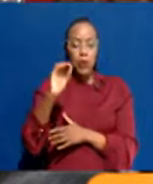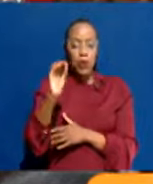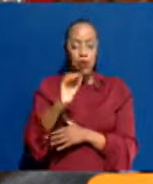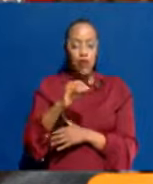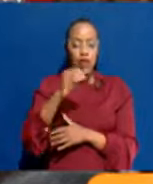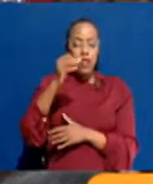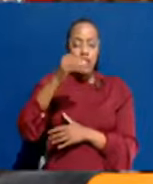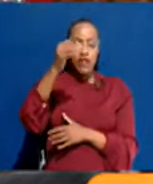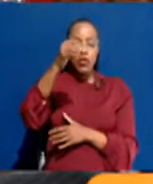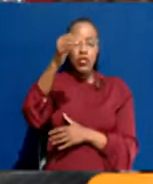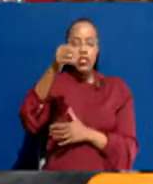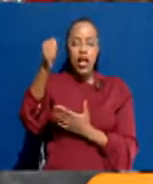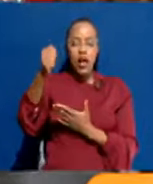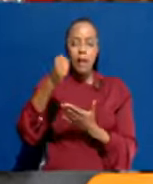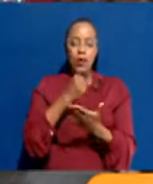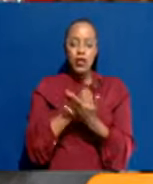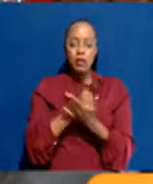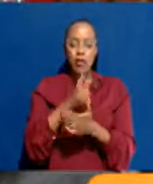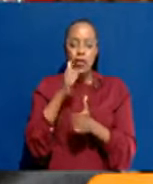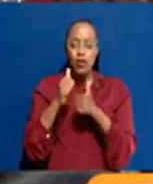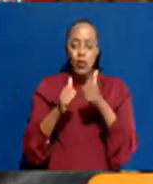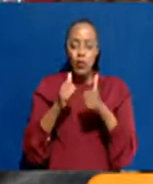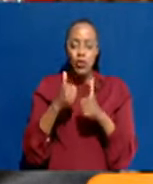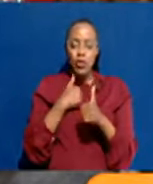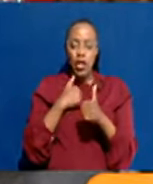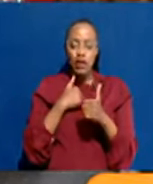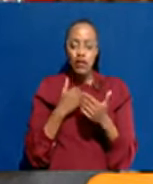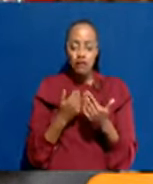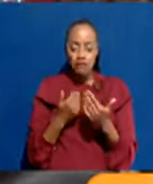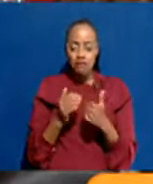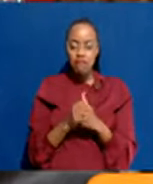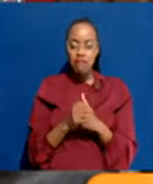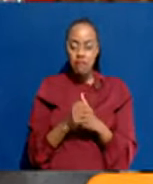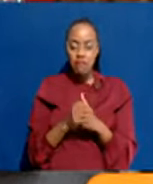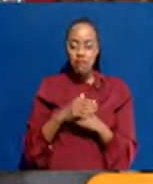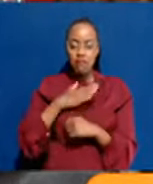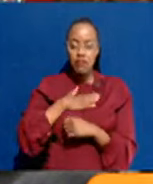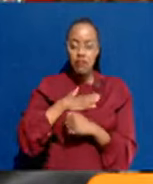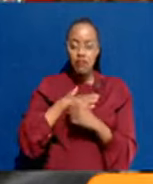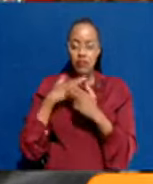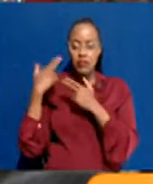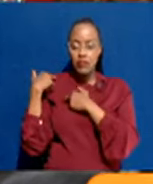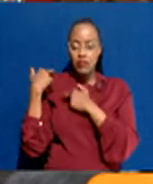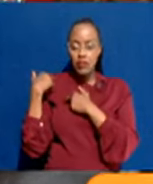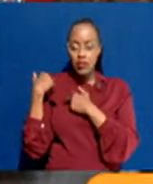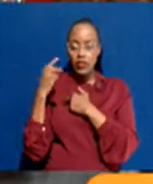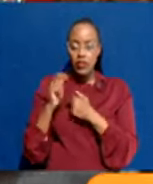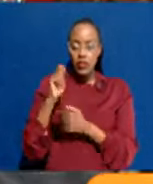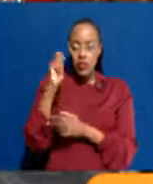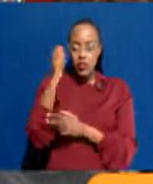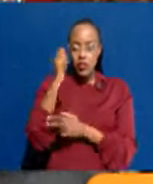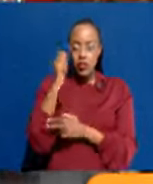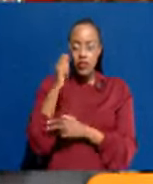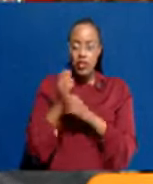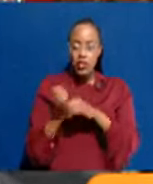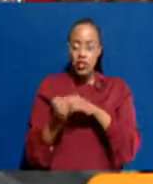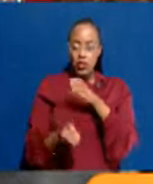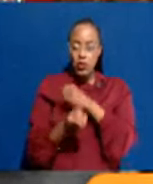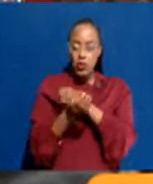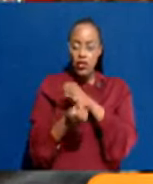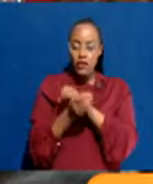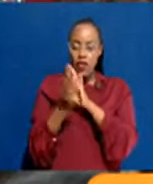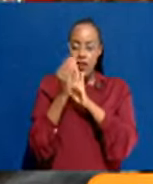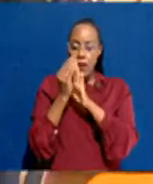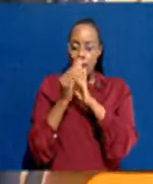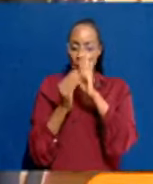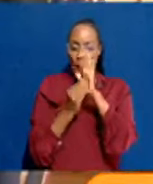future appointment where, of course, I was facilitating the president to define his list and what